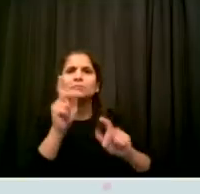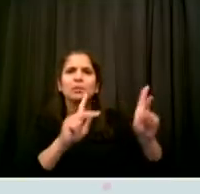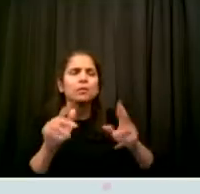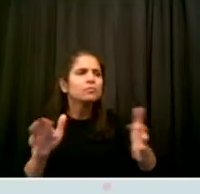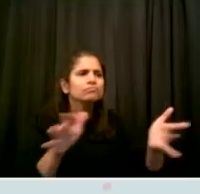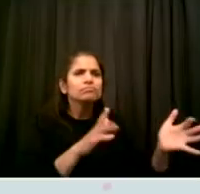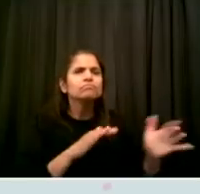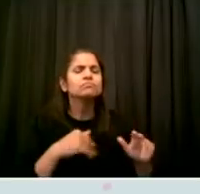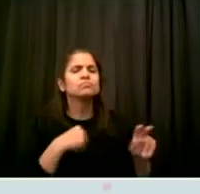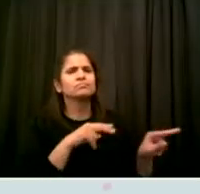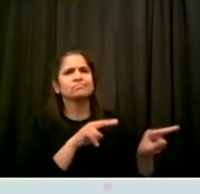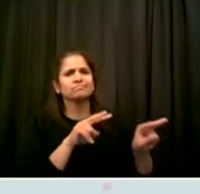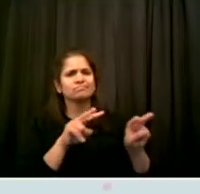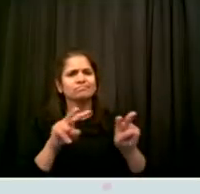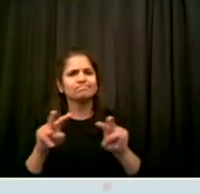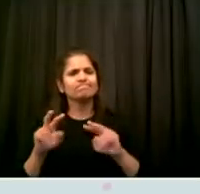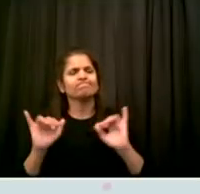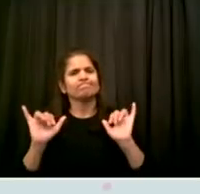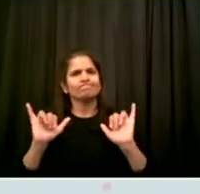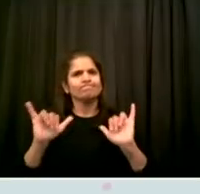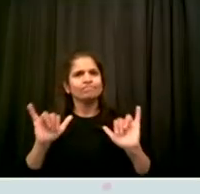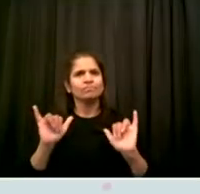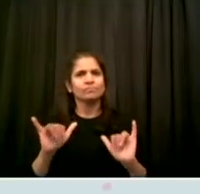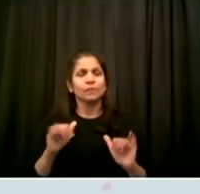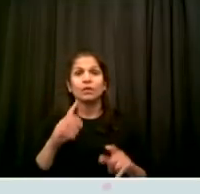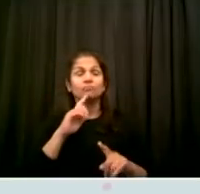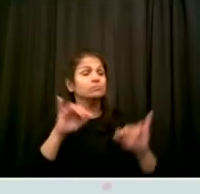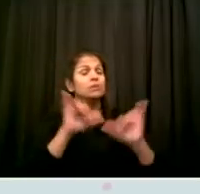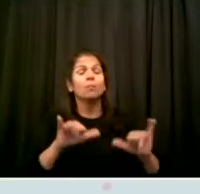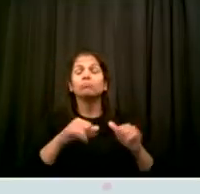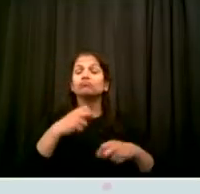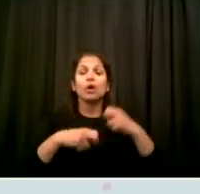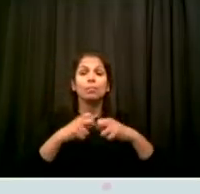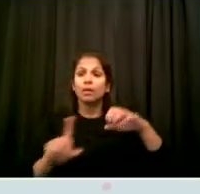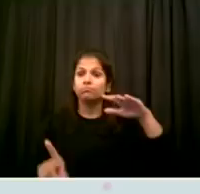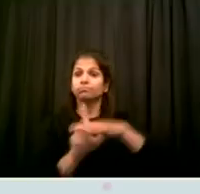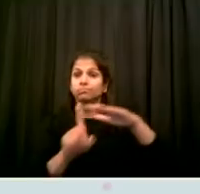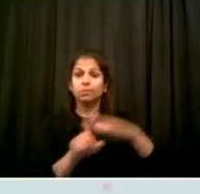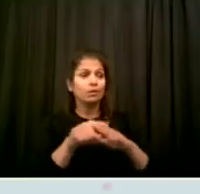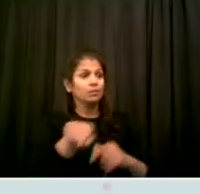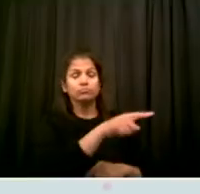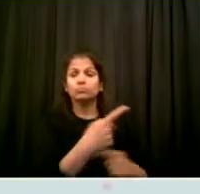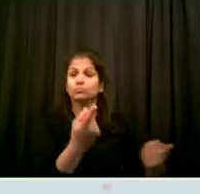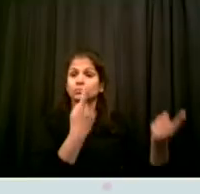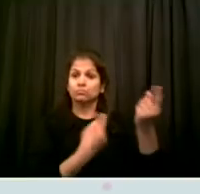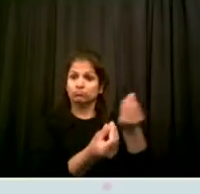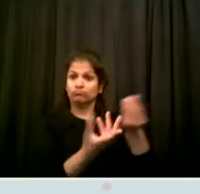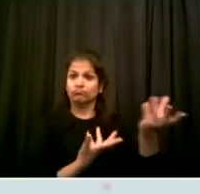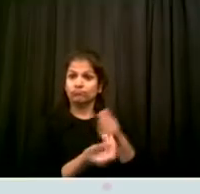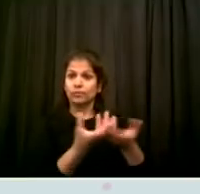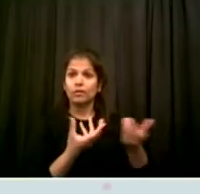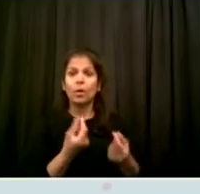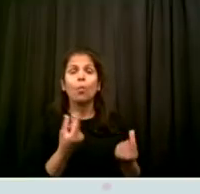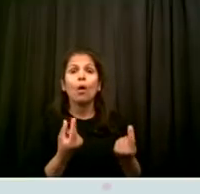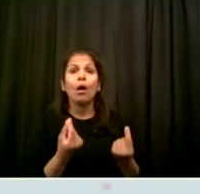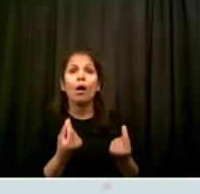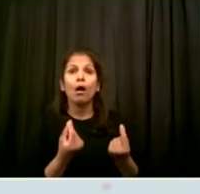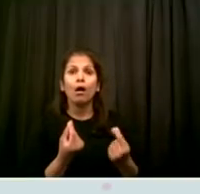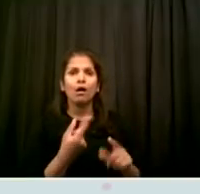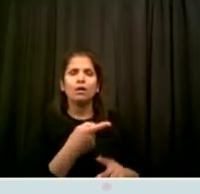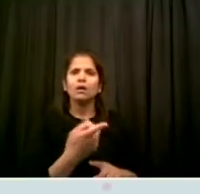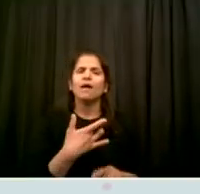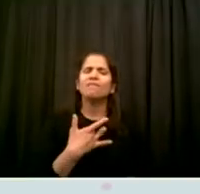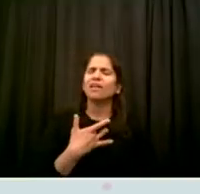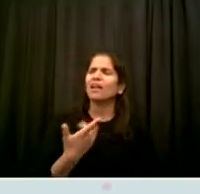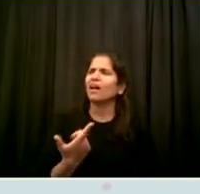to stay in so much, of feeling the confusion about where things are going. But the thing I heard the most was the sadness over those